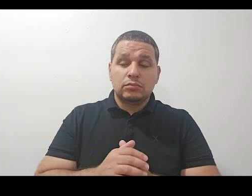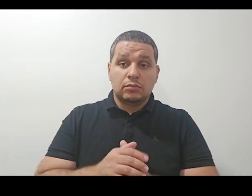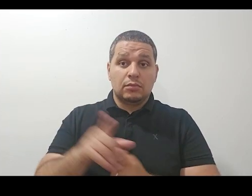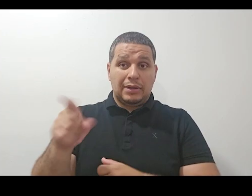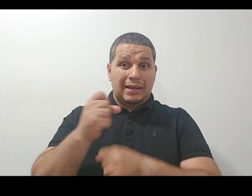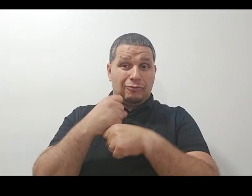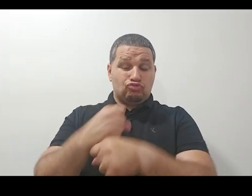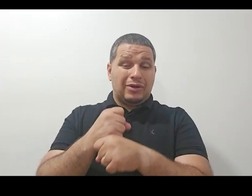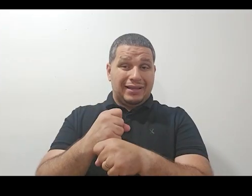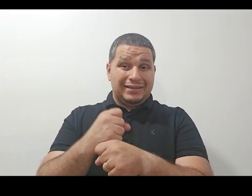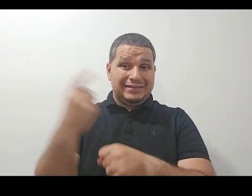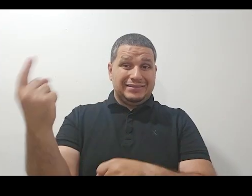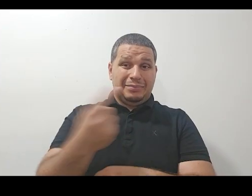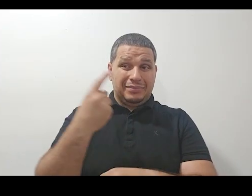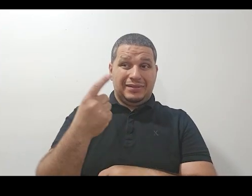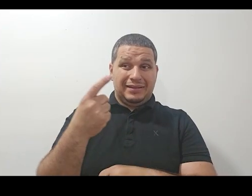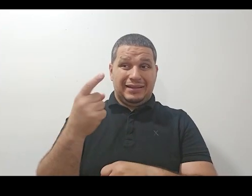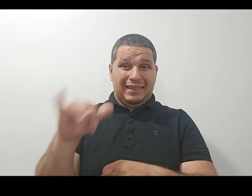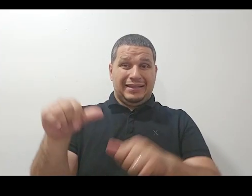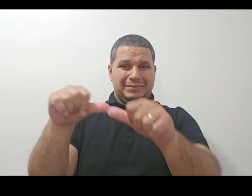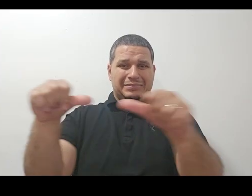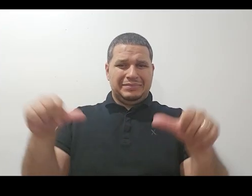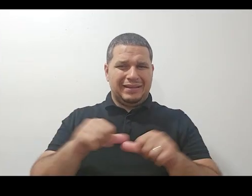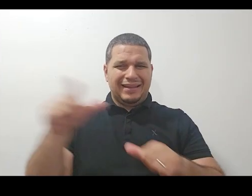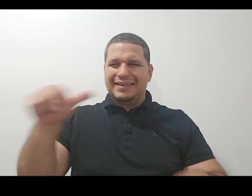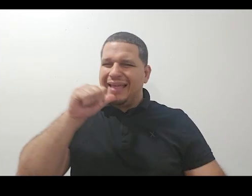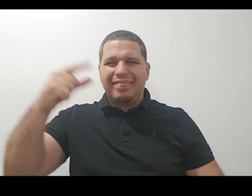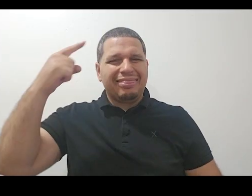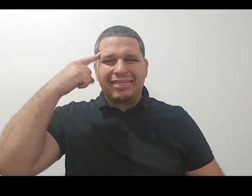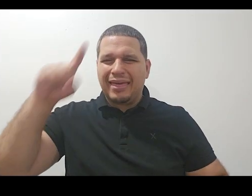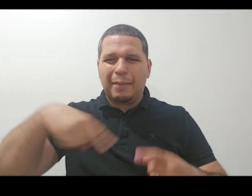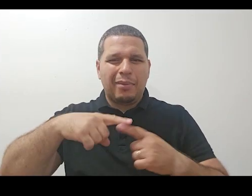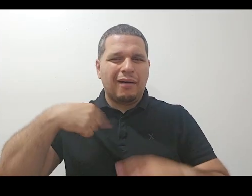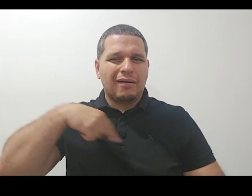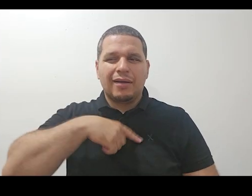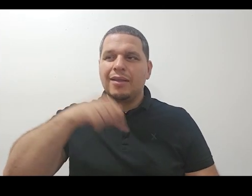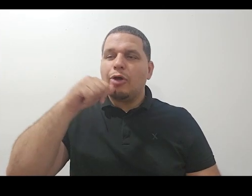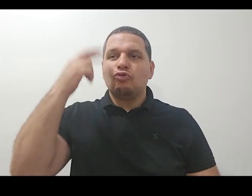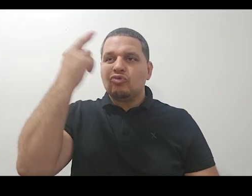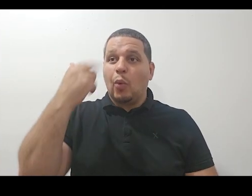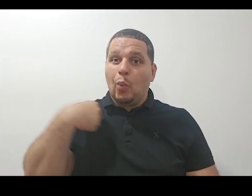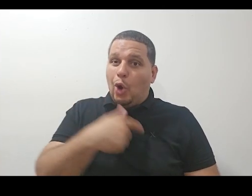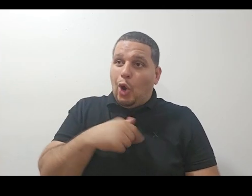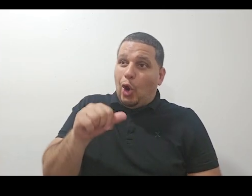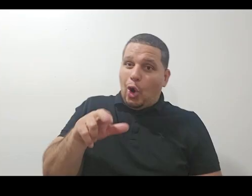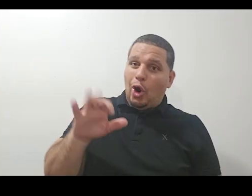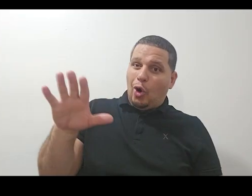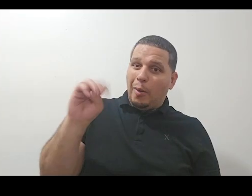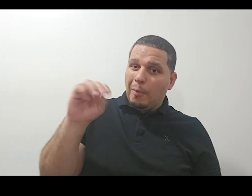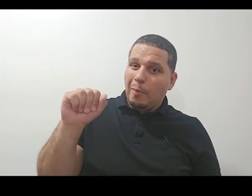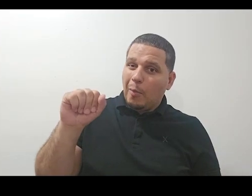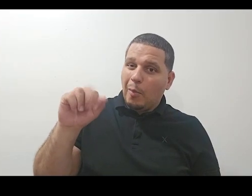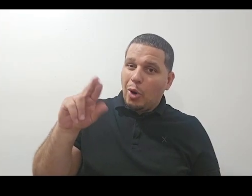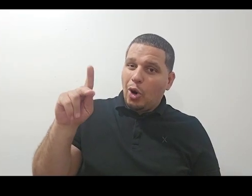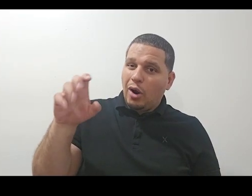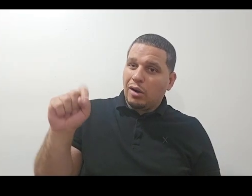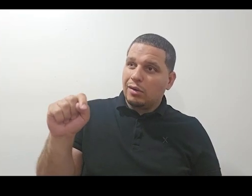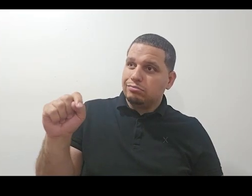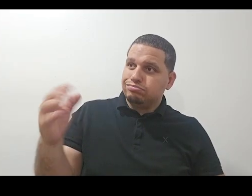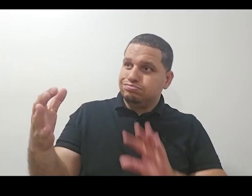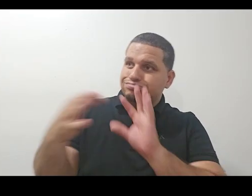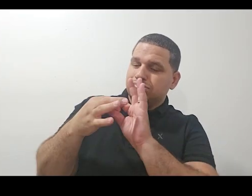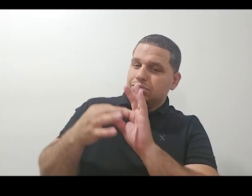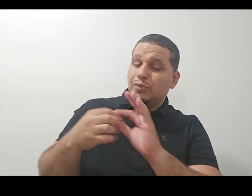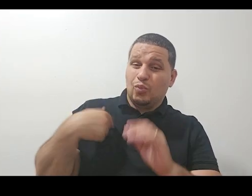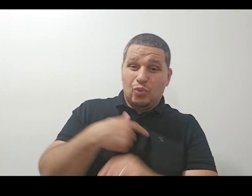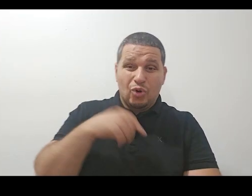center, when they're creating that space, they're not thinking about us because they don't realize that we're a market, right? That they could tap